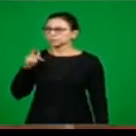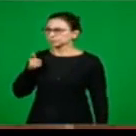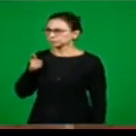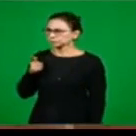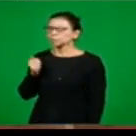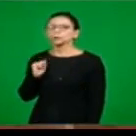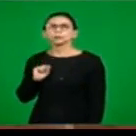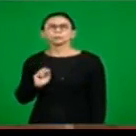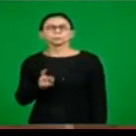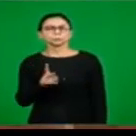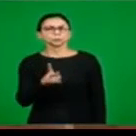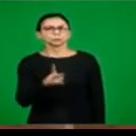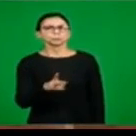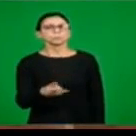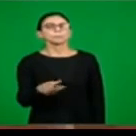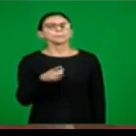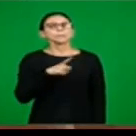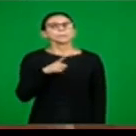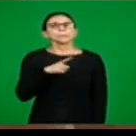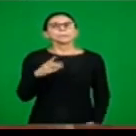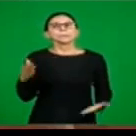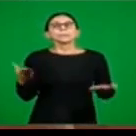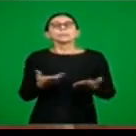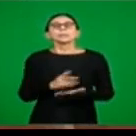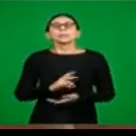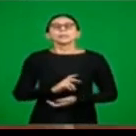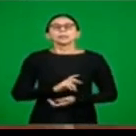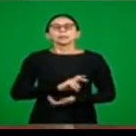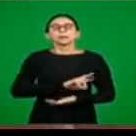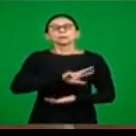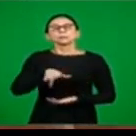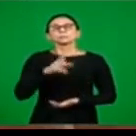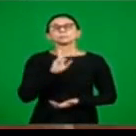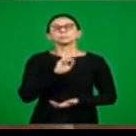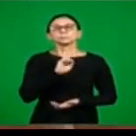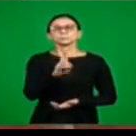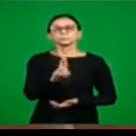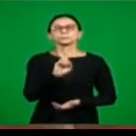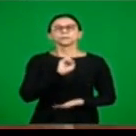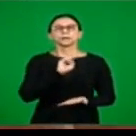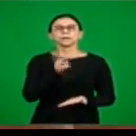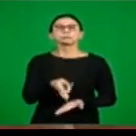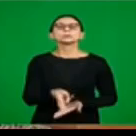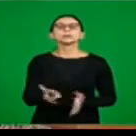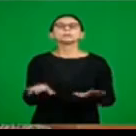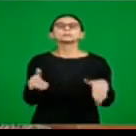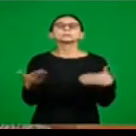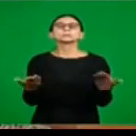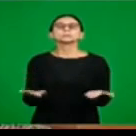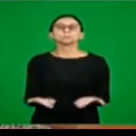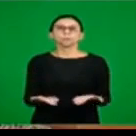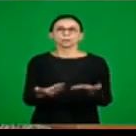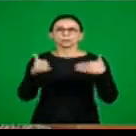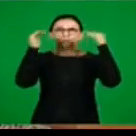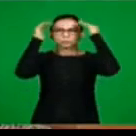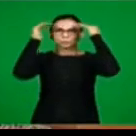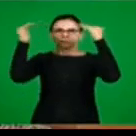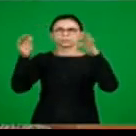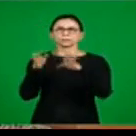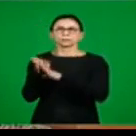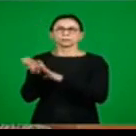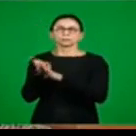Pastor Dirty. So now we're going to have, what are the results to answer the recommendation? So what are